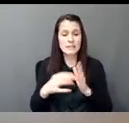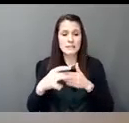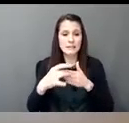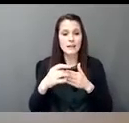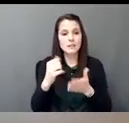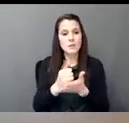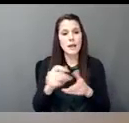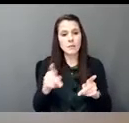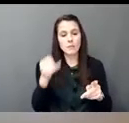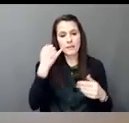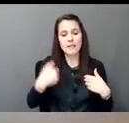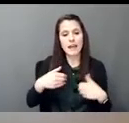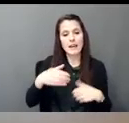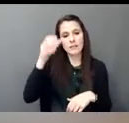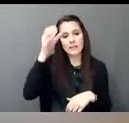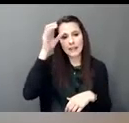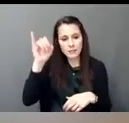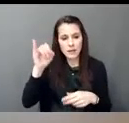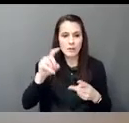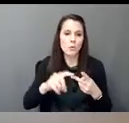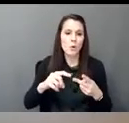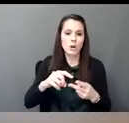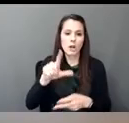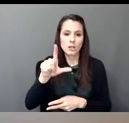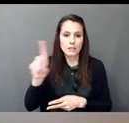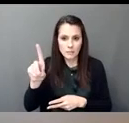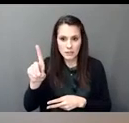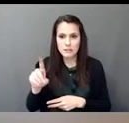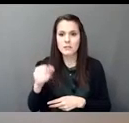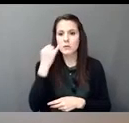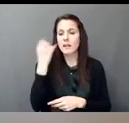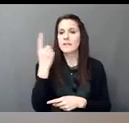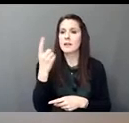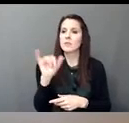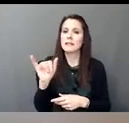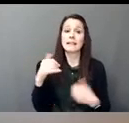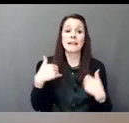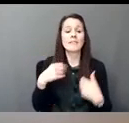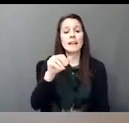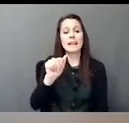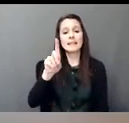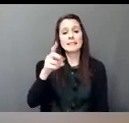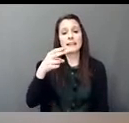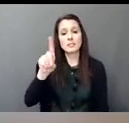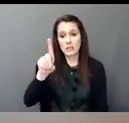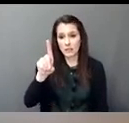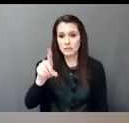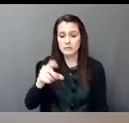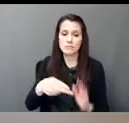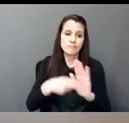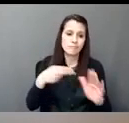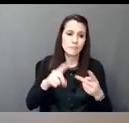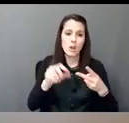cognitive and learning disabilities. How do people that have ADHD, autism,